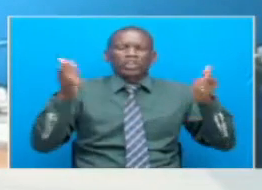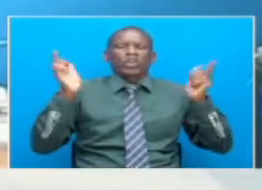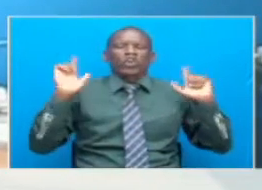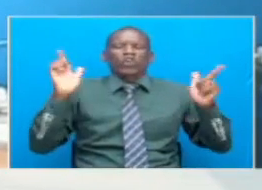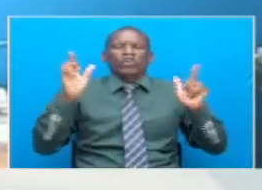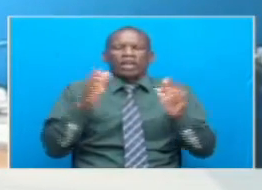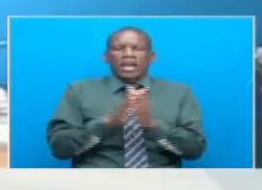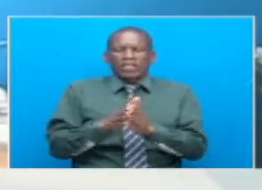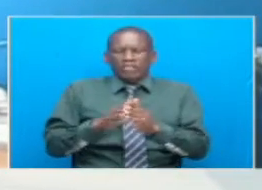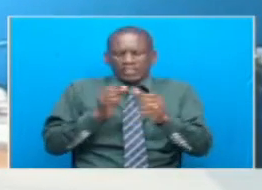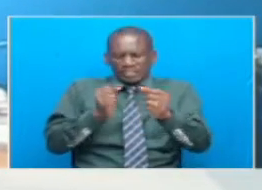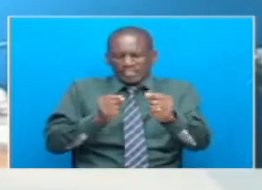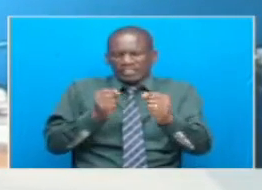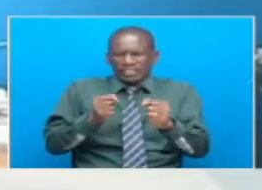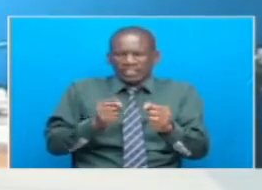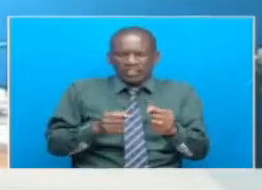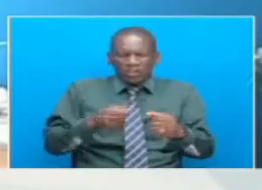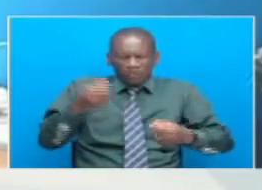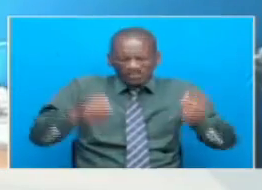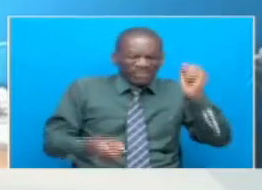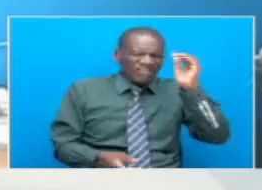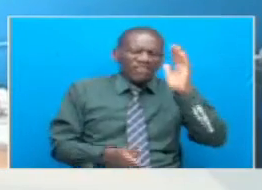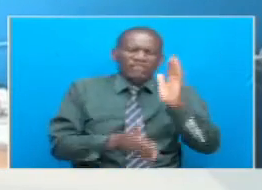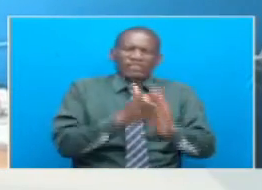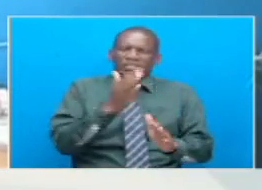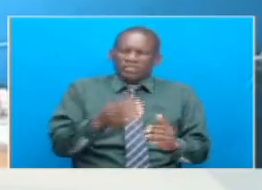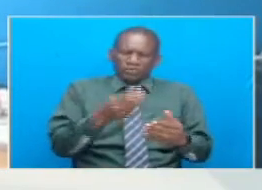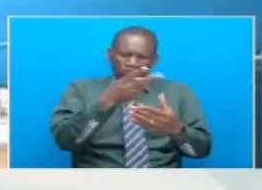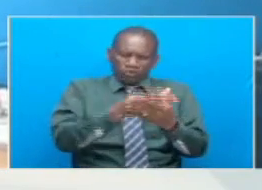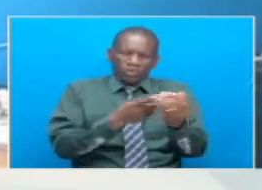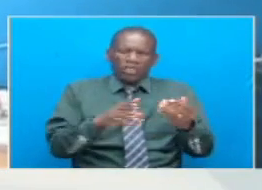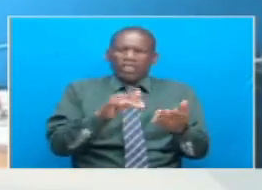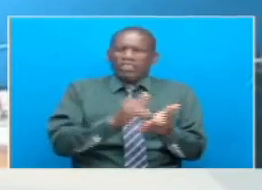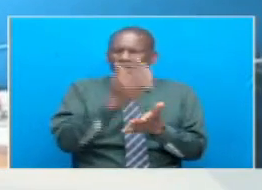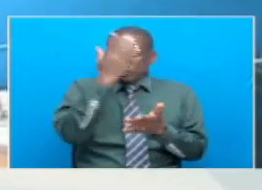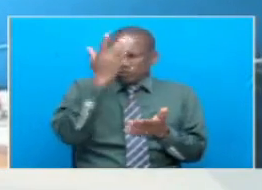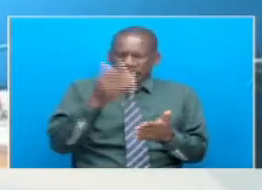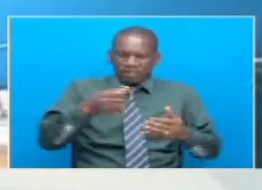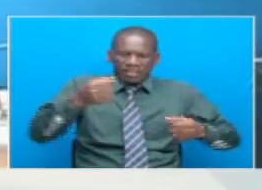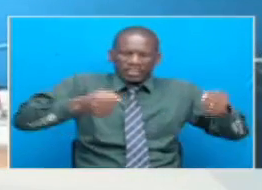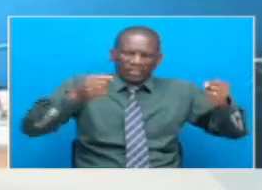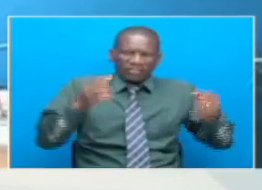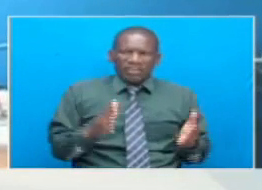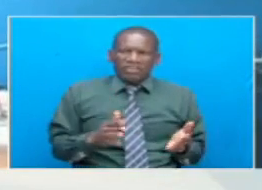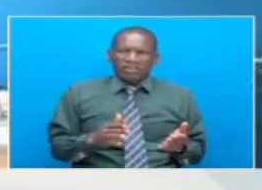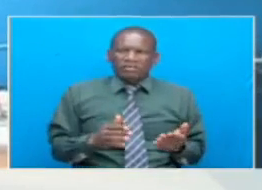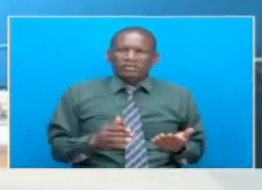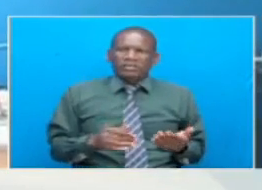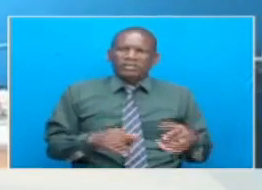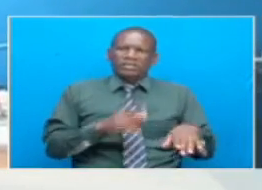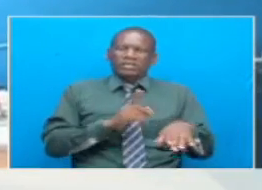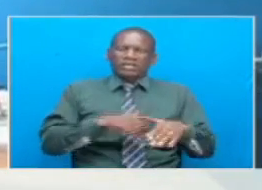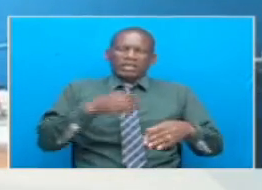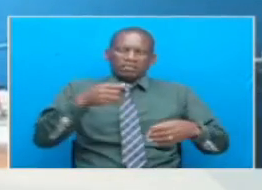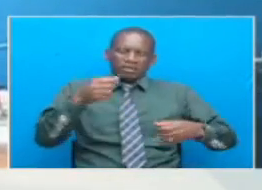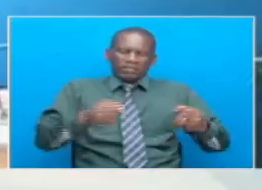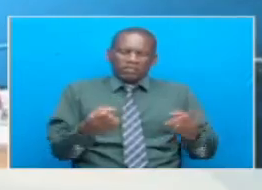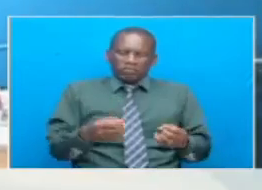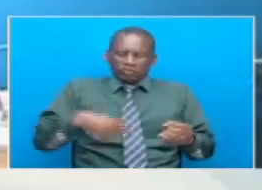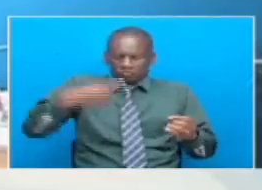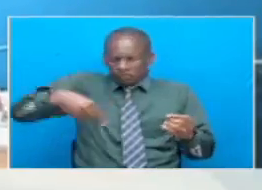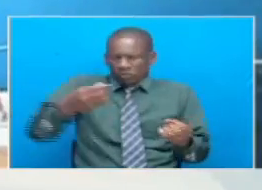ile shuttle zilikuwa katika mwendo wa kasi. Ndiposa dereva mradi gari lilipopasuka